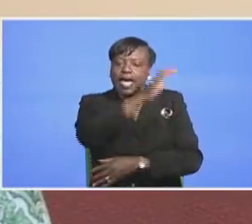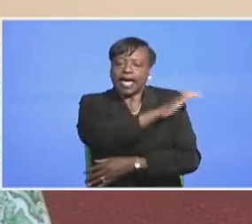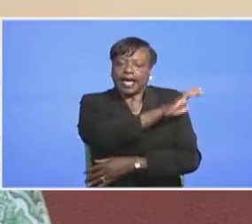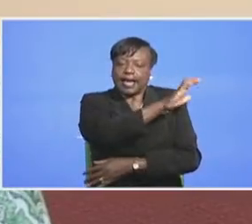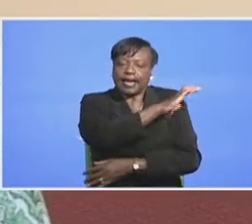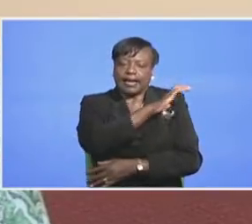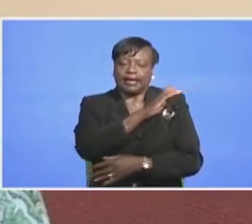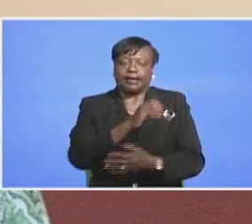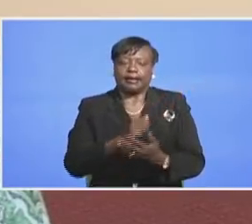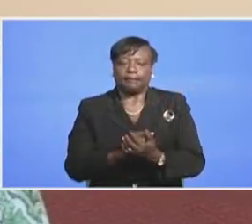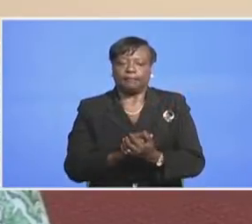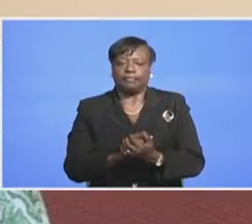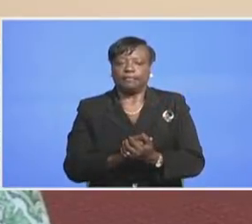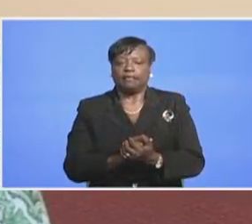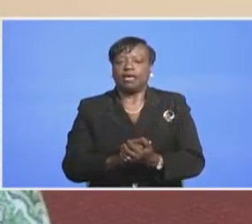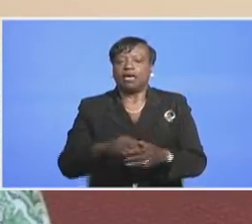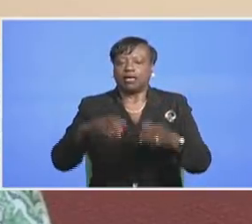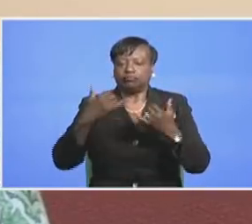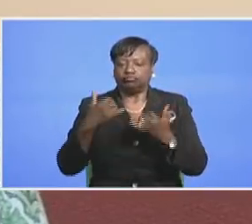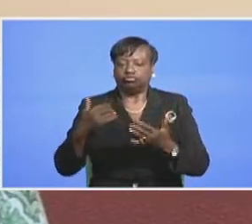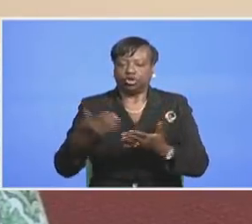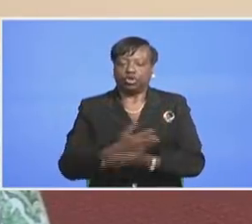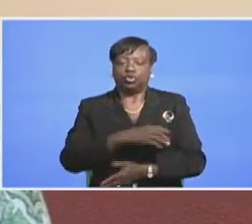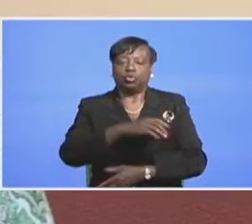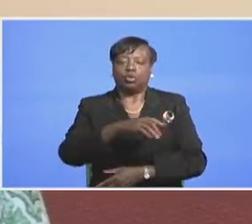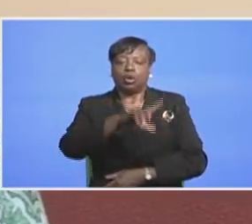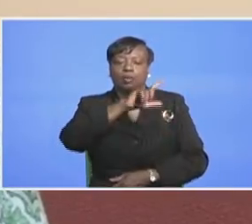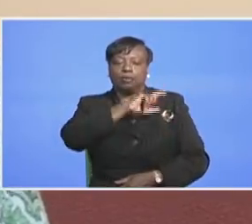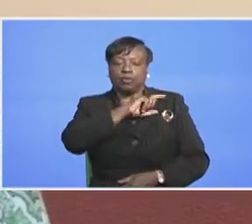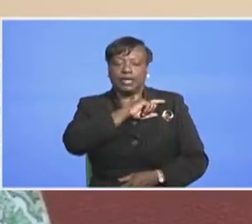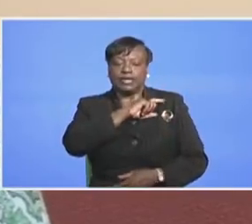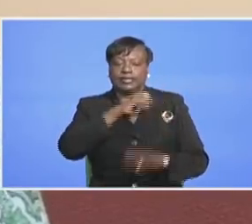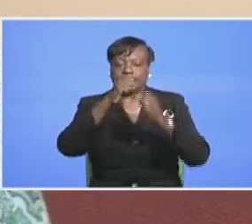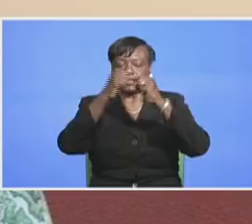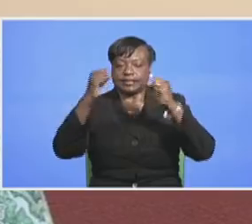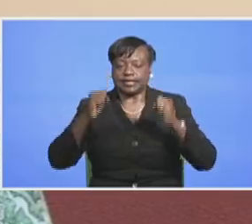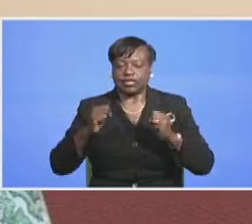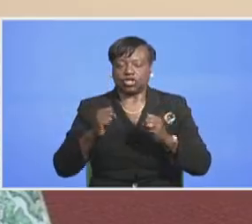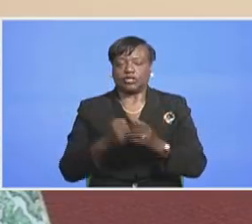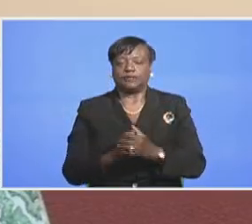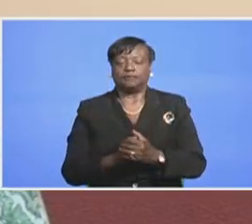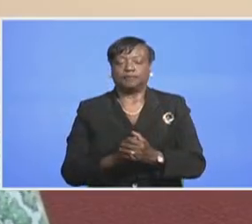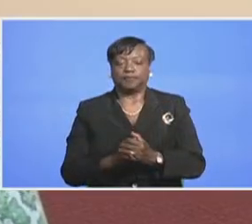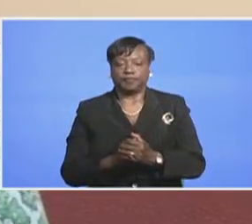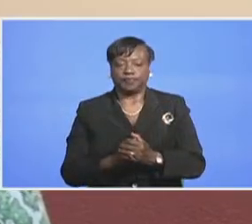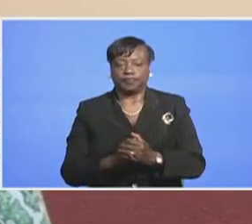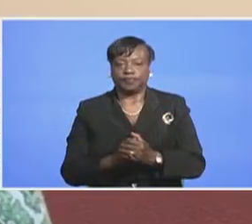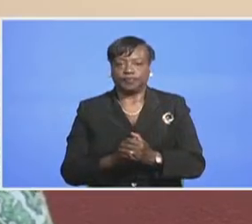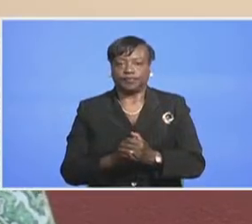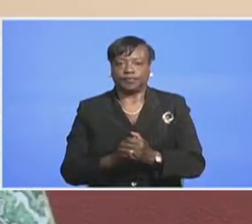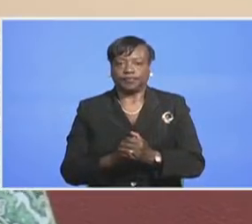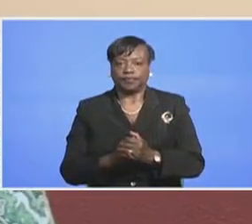residence, and a new police station with accommodations for the police.